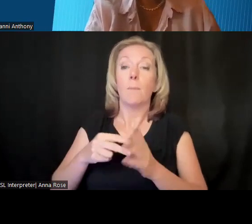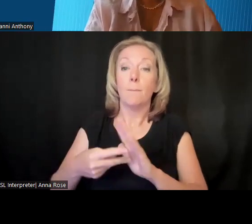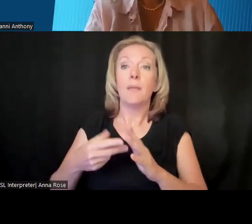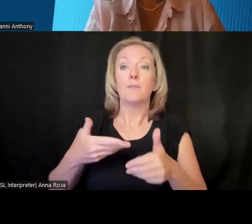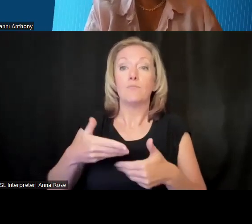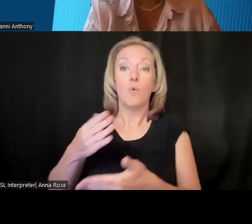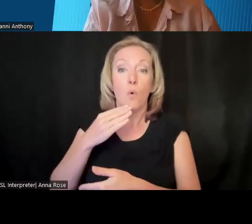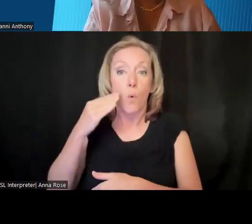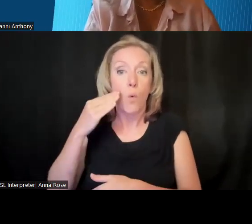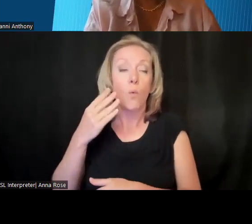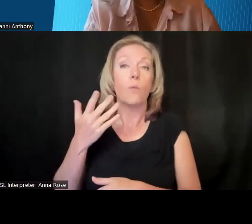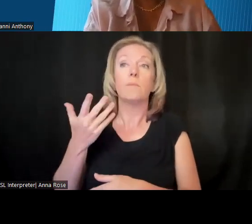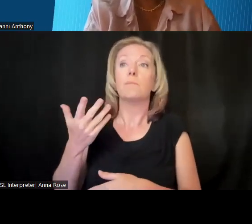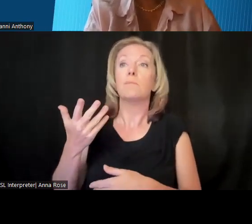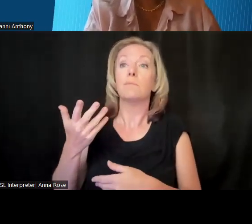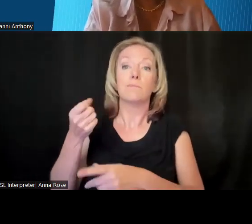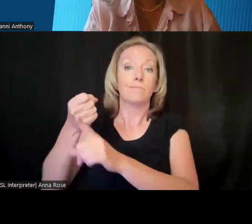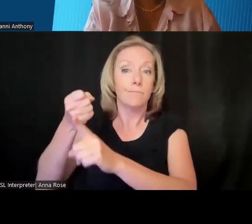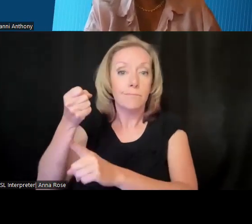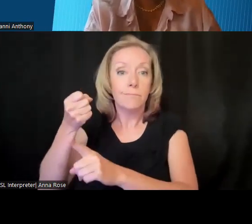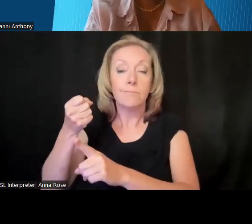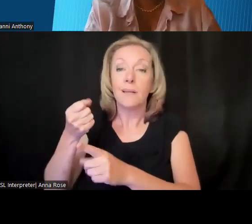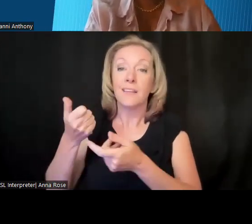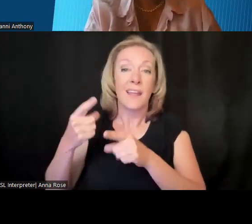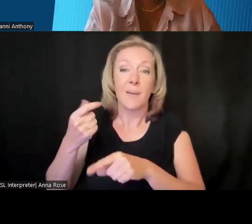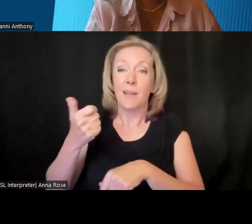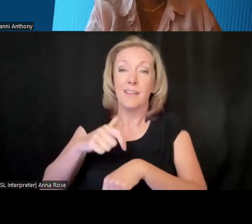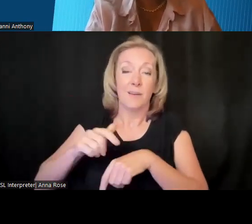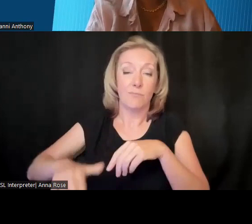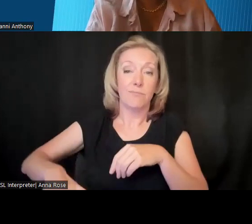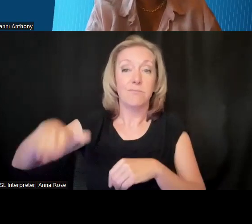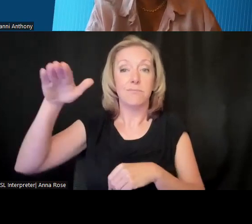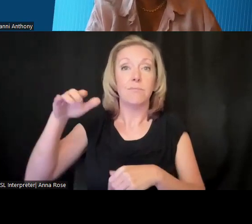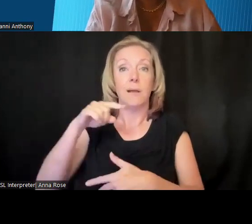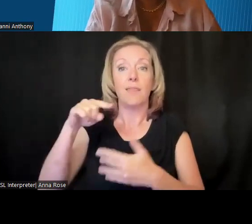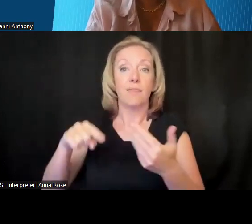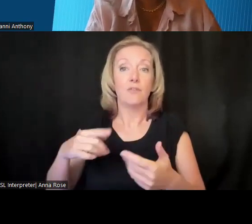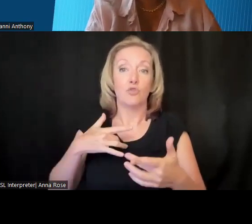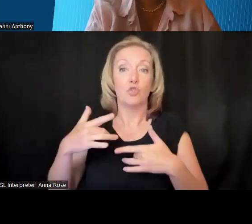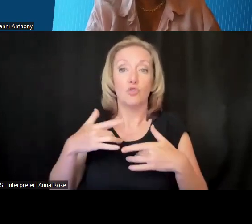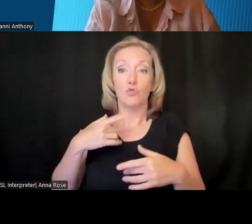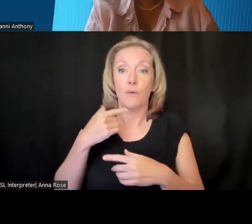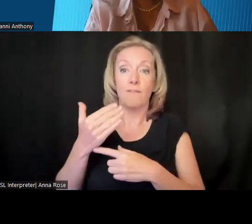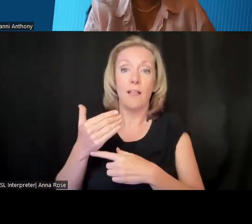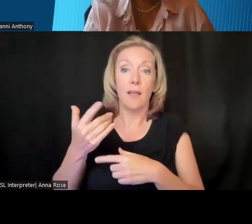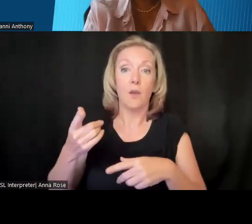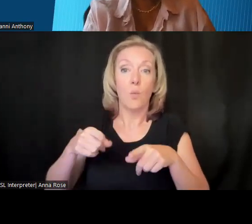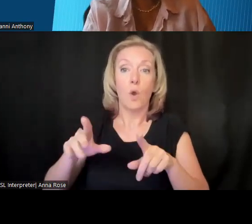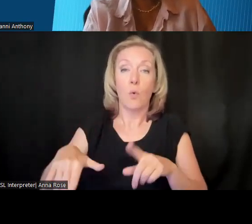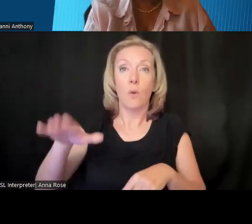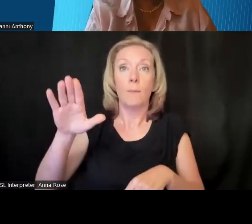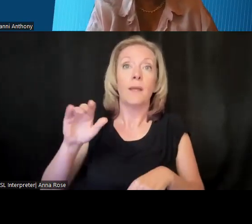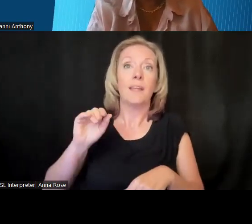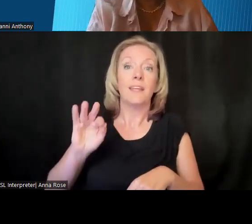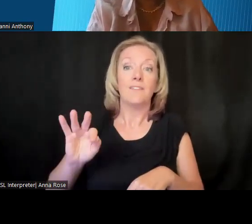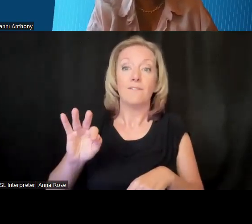home. This can happen across the lifespan, but here are things that we would worry about in early childhood, whether or not there's